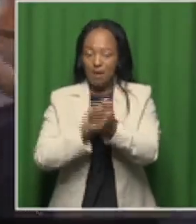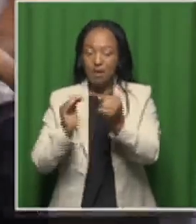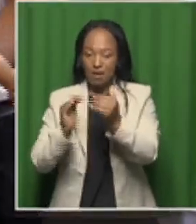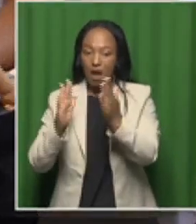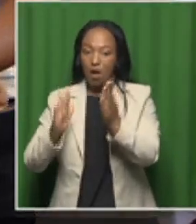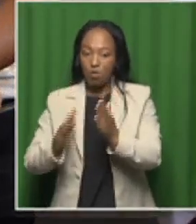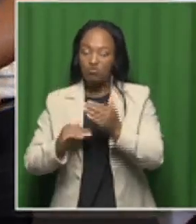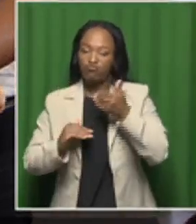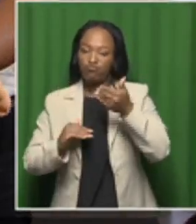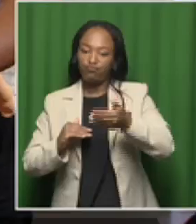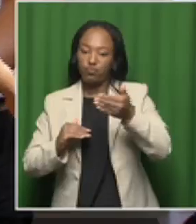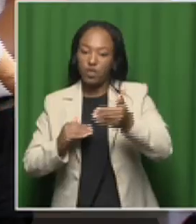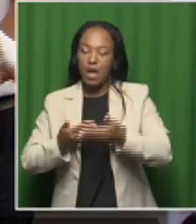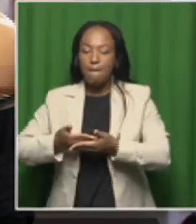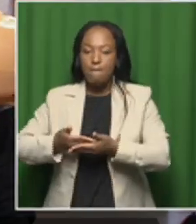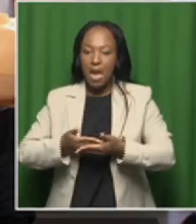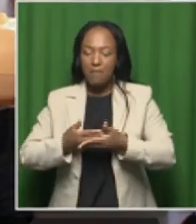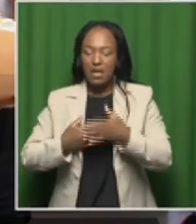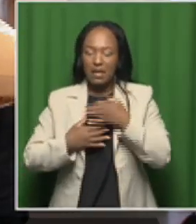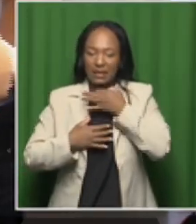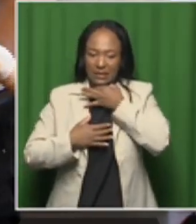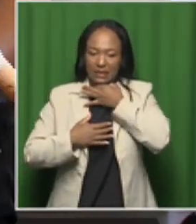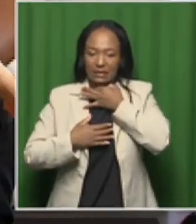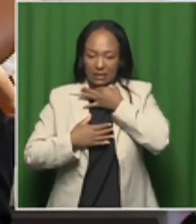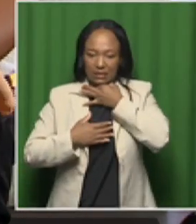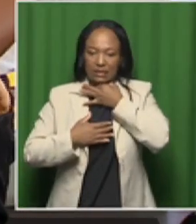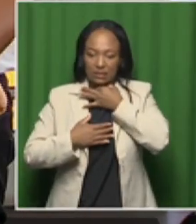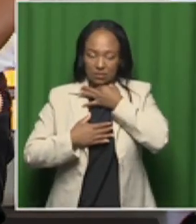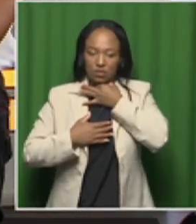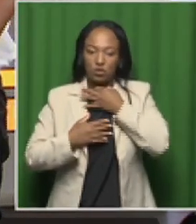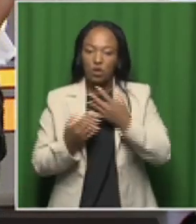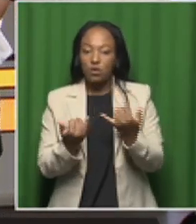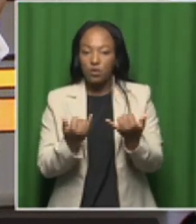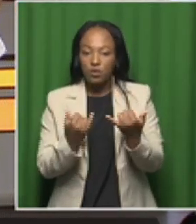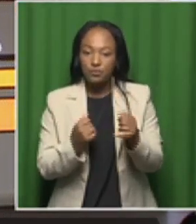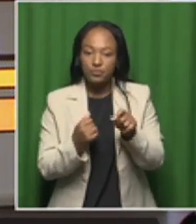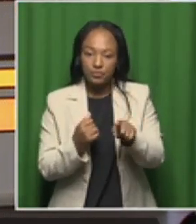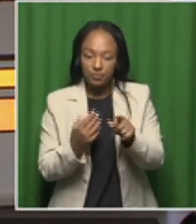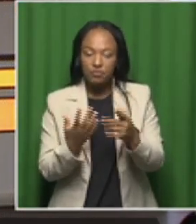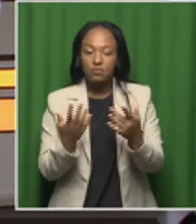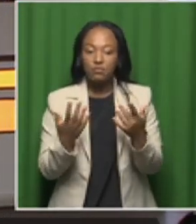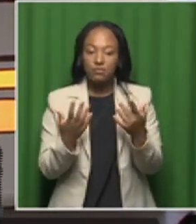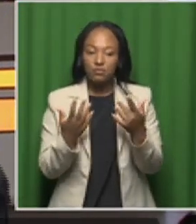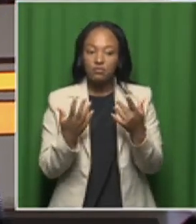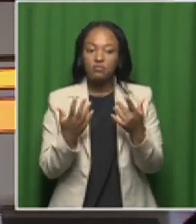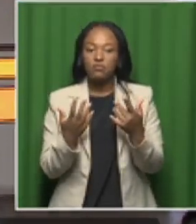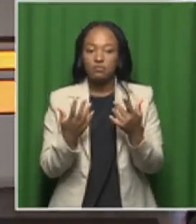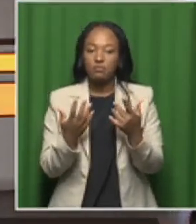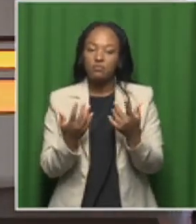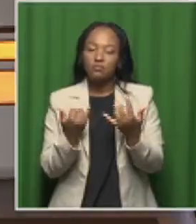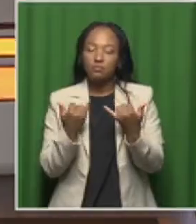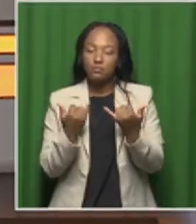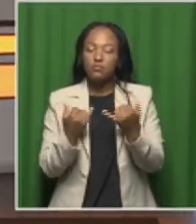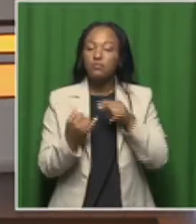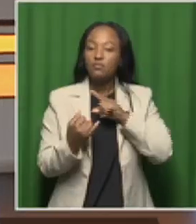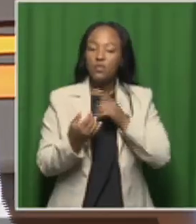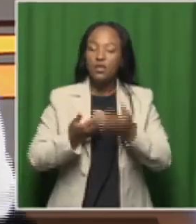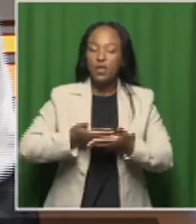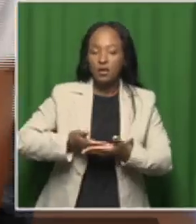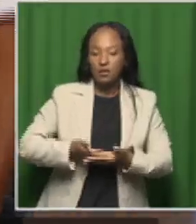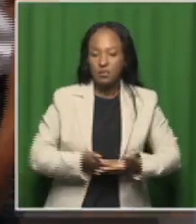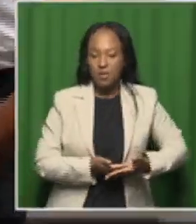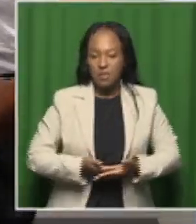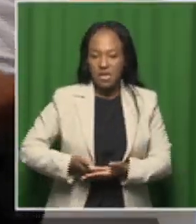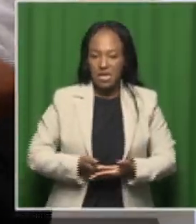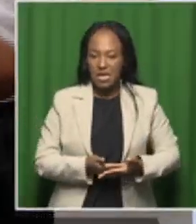So if this baby is choking, we normally speak about the universal sign of choking. Though in the baby's case, we